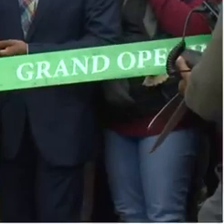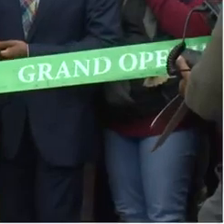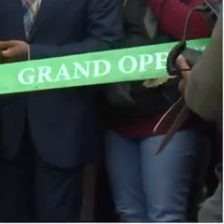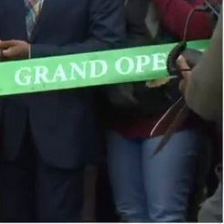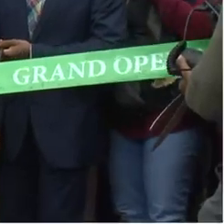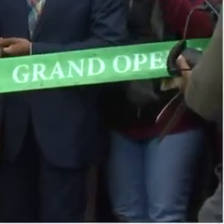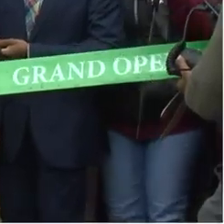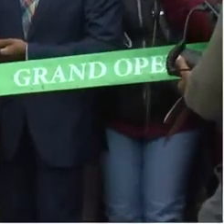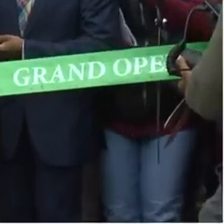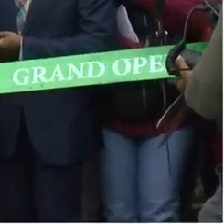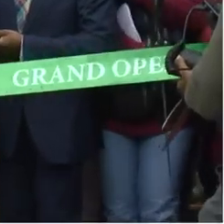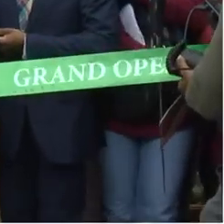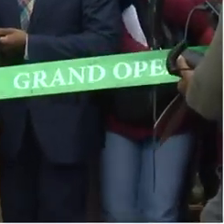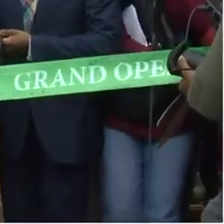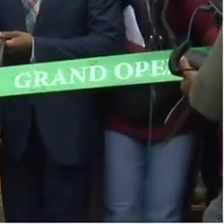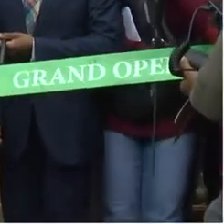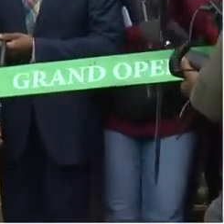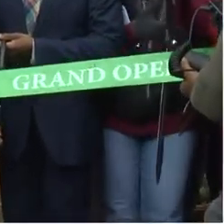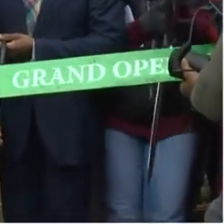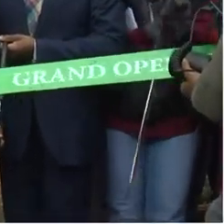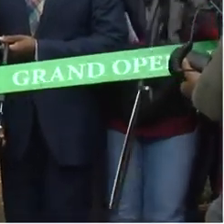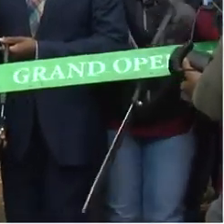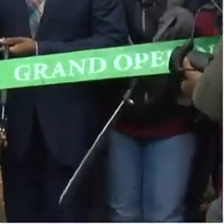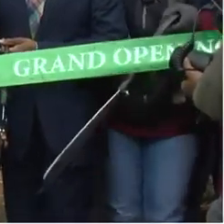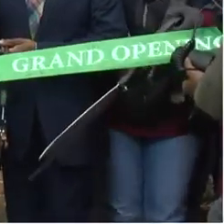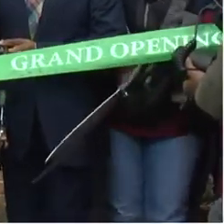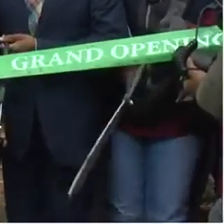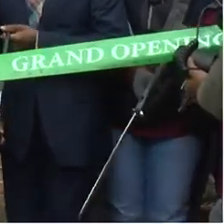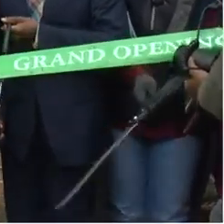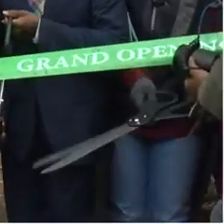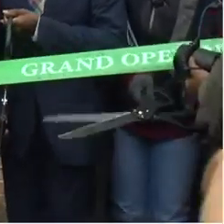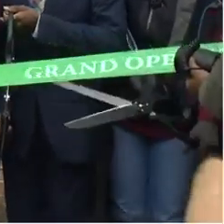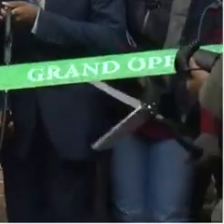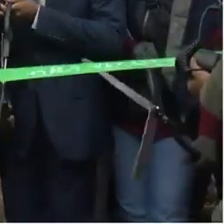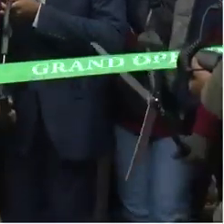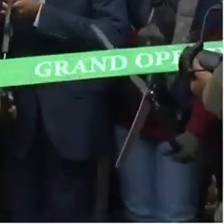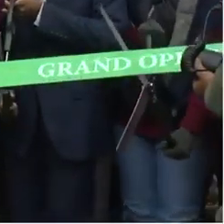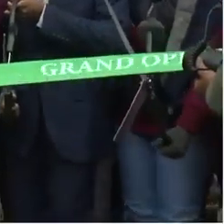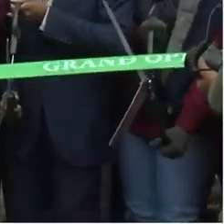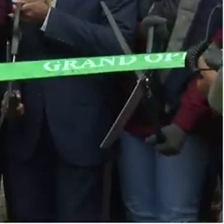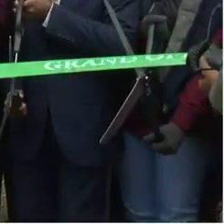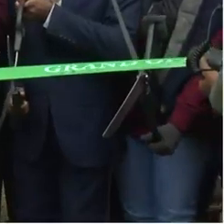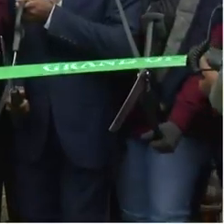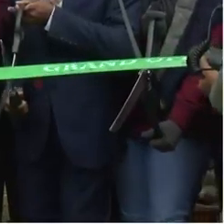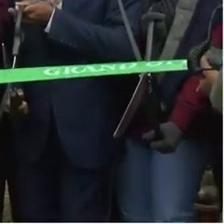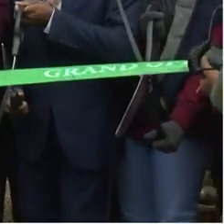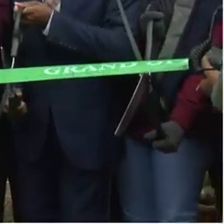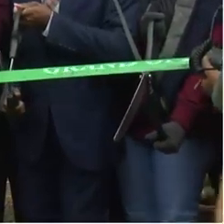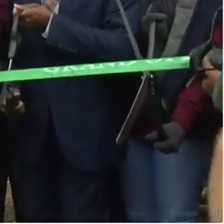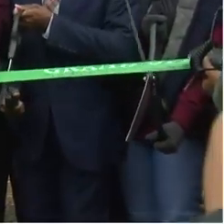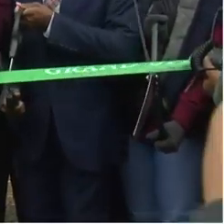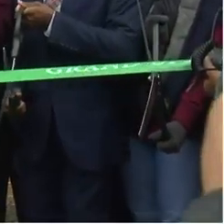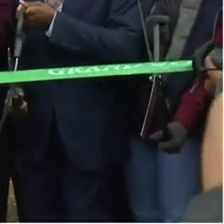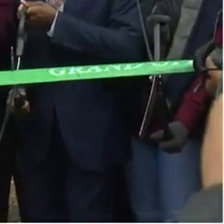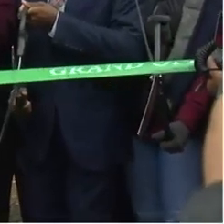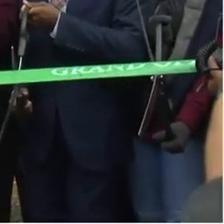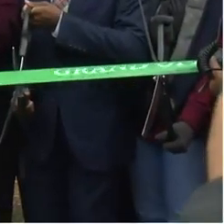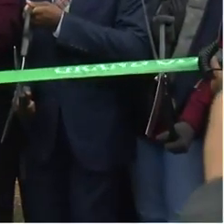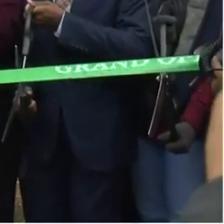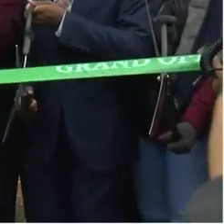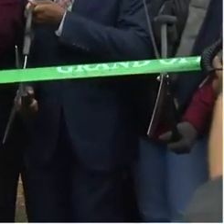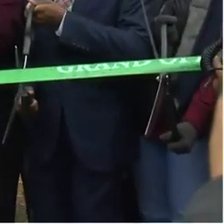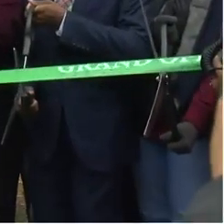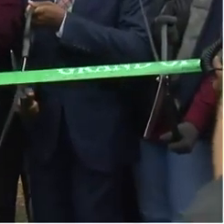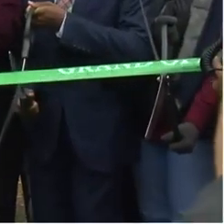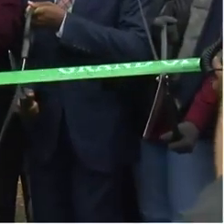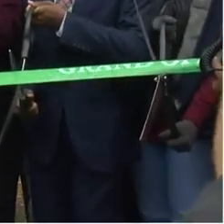Okay, 4803, everybody. You good, Eugene? Okay. I'm good. Good, Jay? I'm good. Here we go,